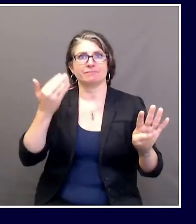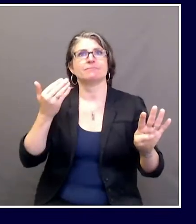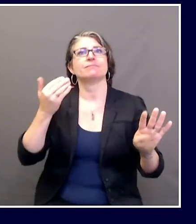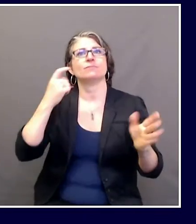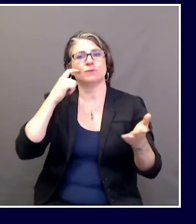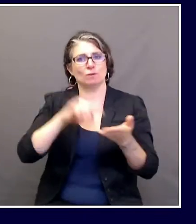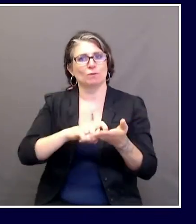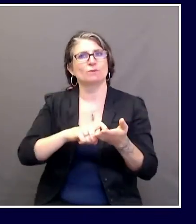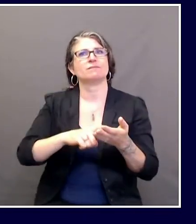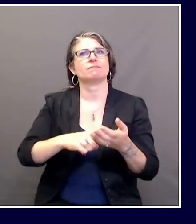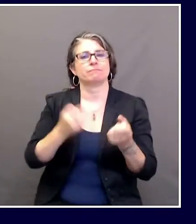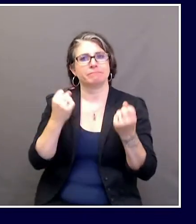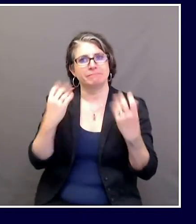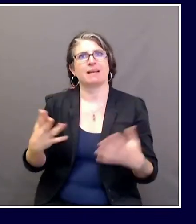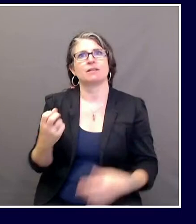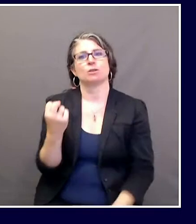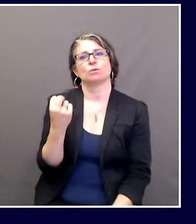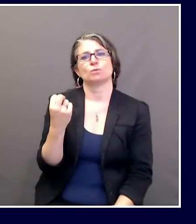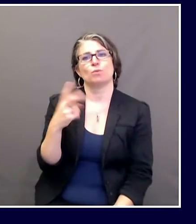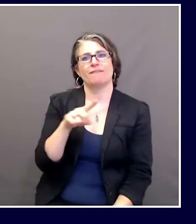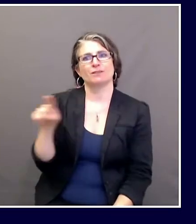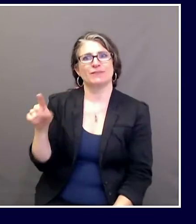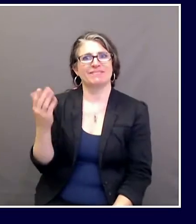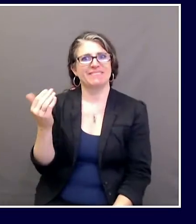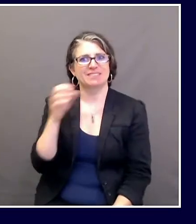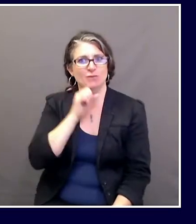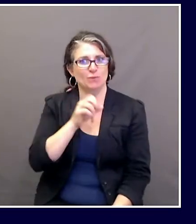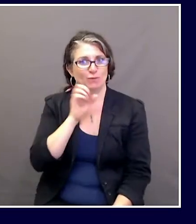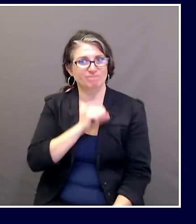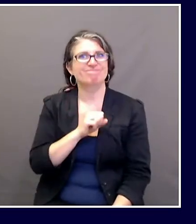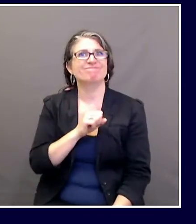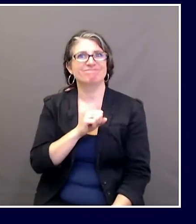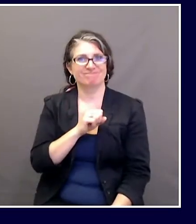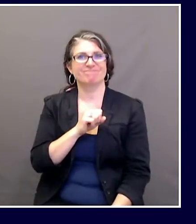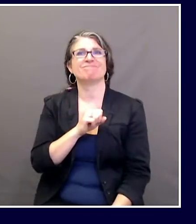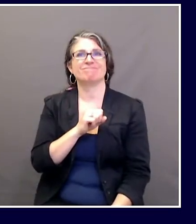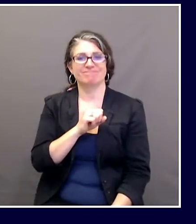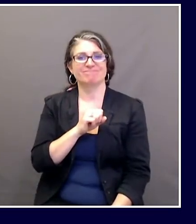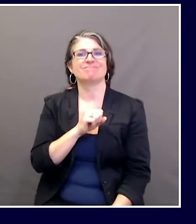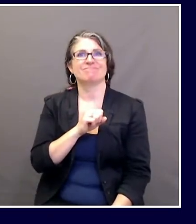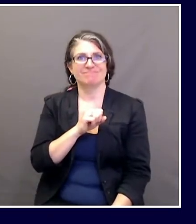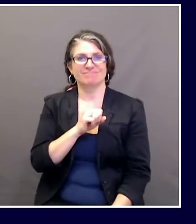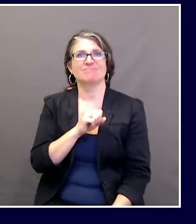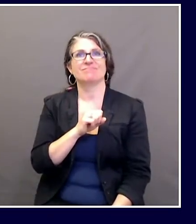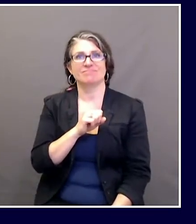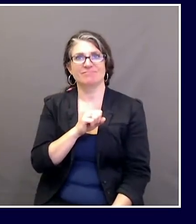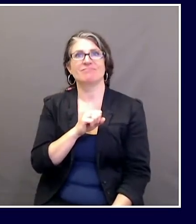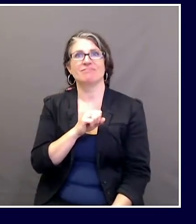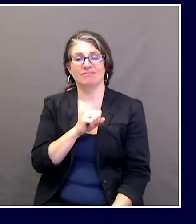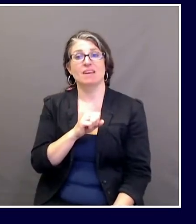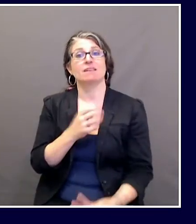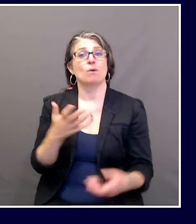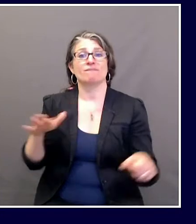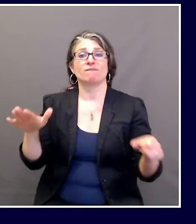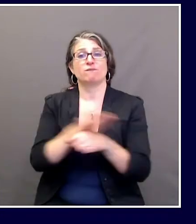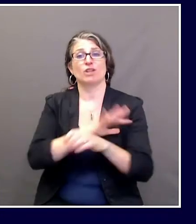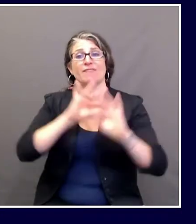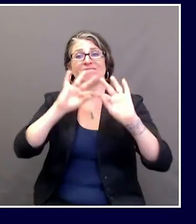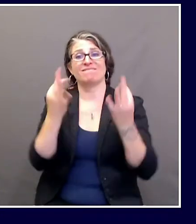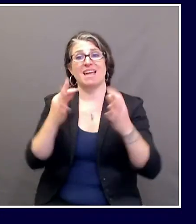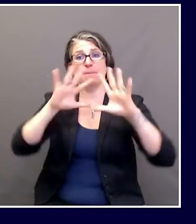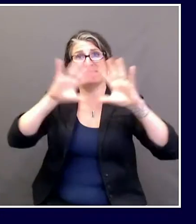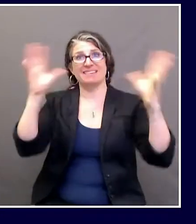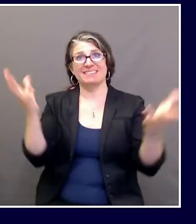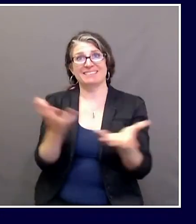well is entire families going in. So the 12-year-old, the 16-year-old, and the parents are all going in as a unit to